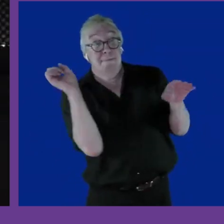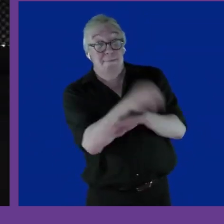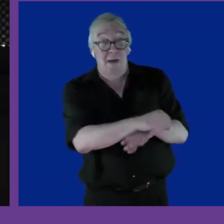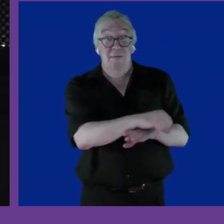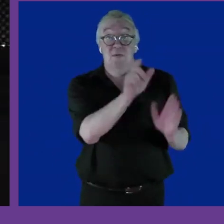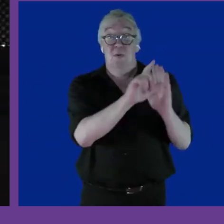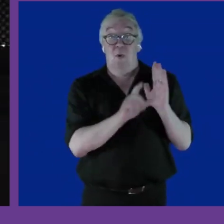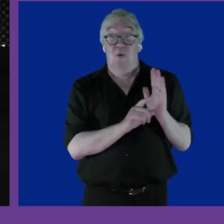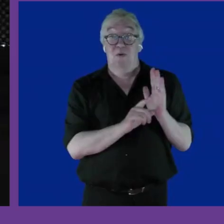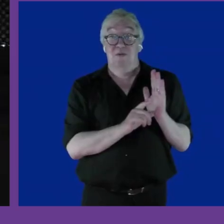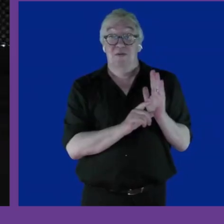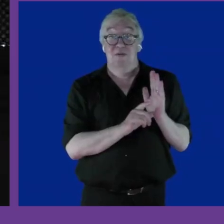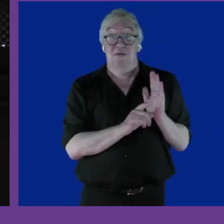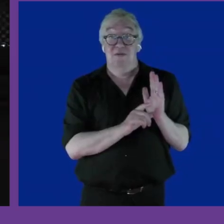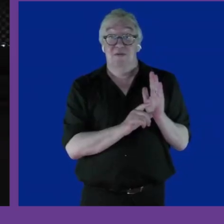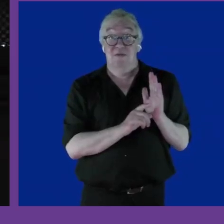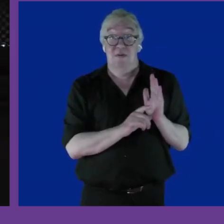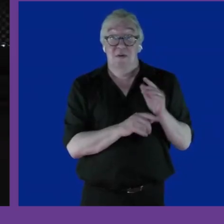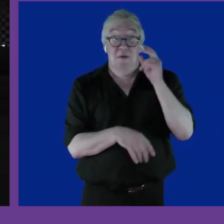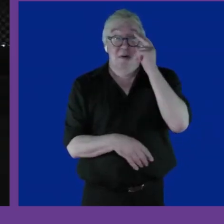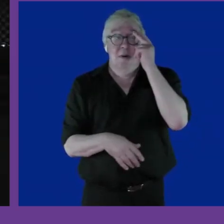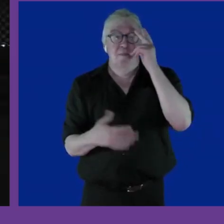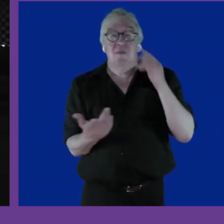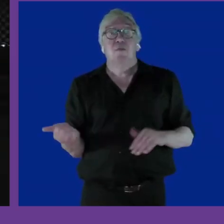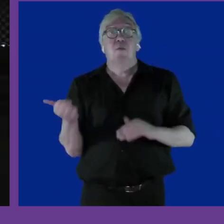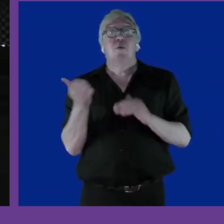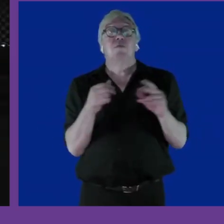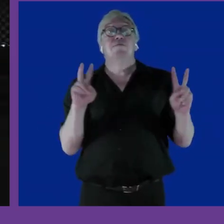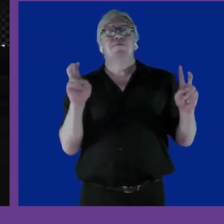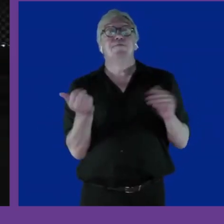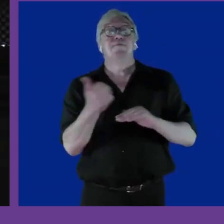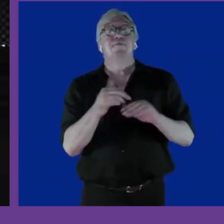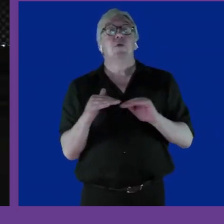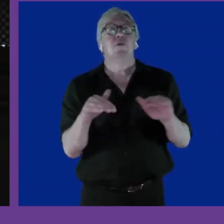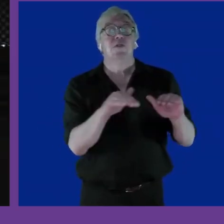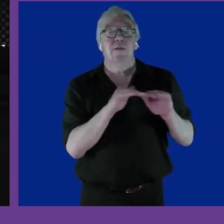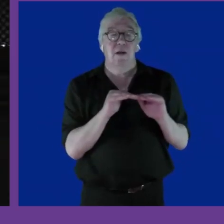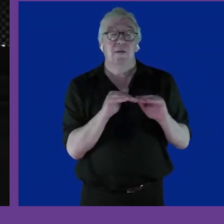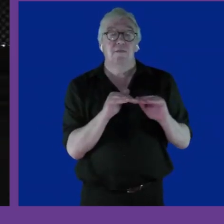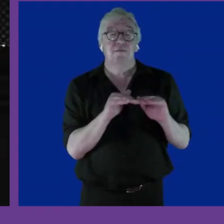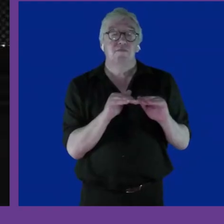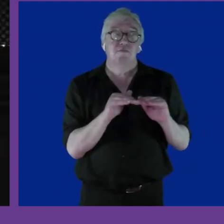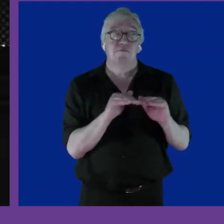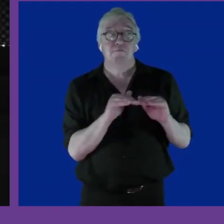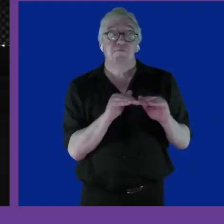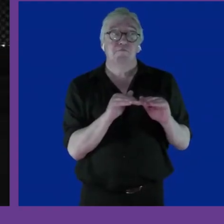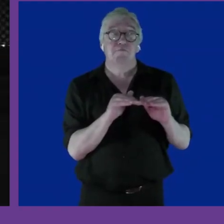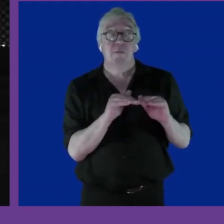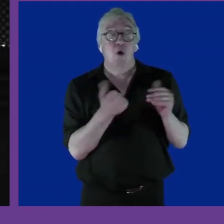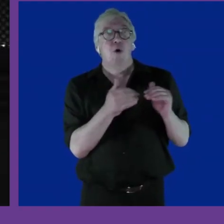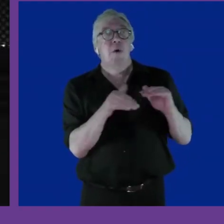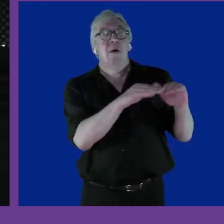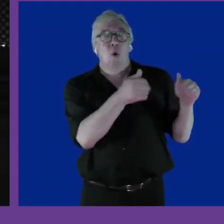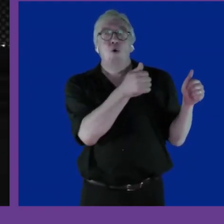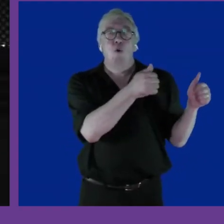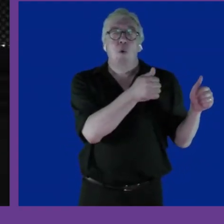what usually happens. And then when you think about for standardization, I think, you know, we need to be very careful while standardization is good, that